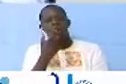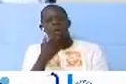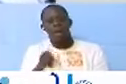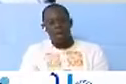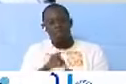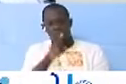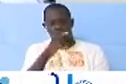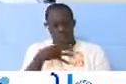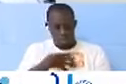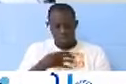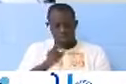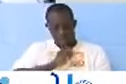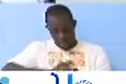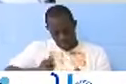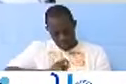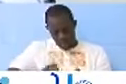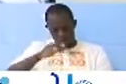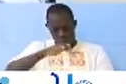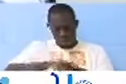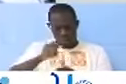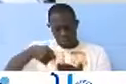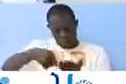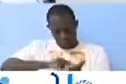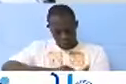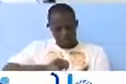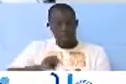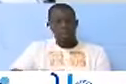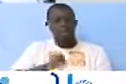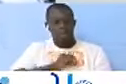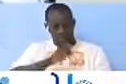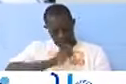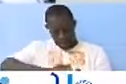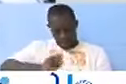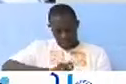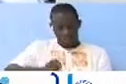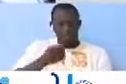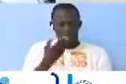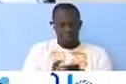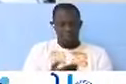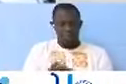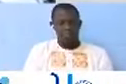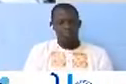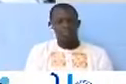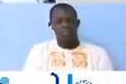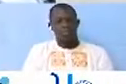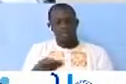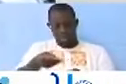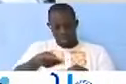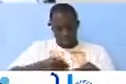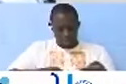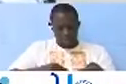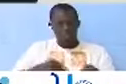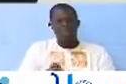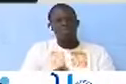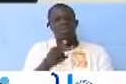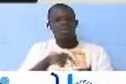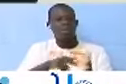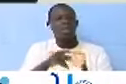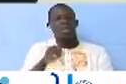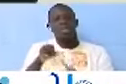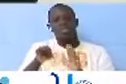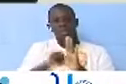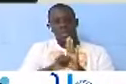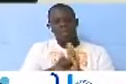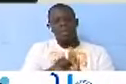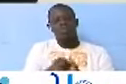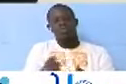over? Write that on the check. So which check over? You wrote that on the check. Channel chartered. Standard chartered. So Mr. Sanneh, eventually